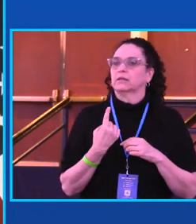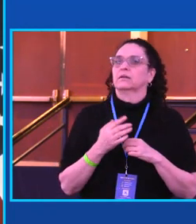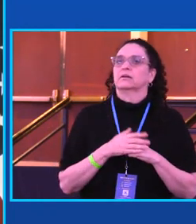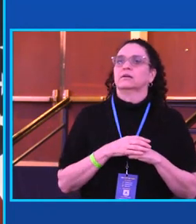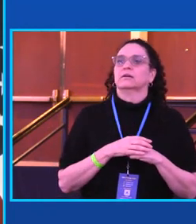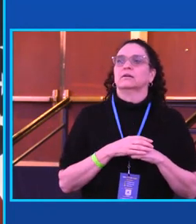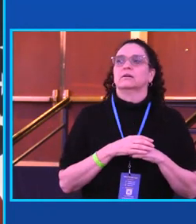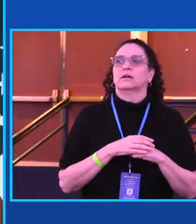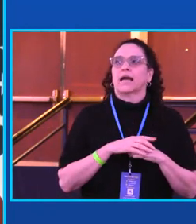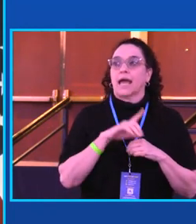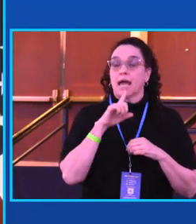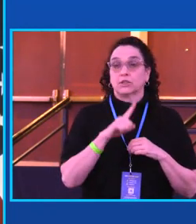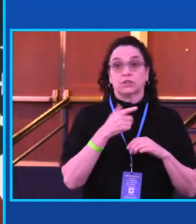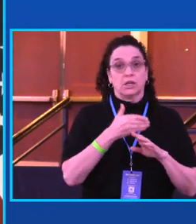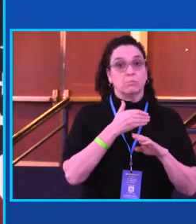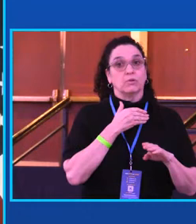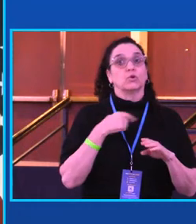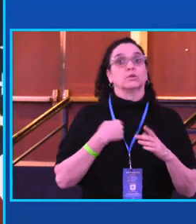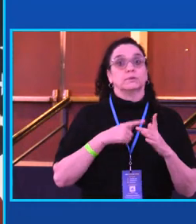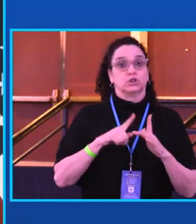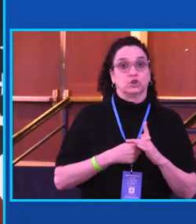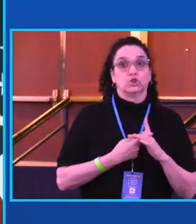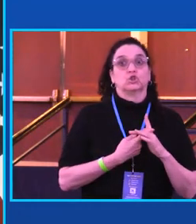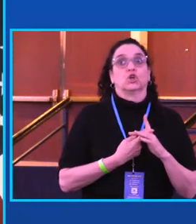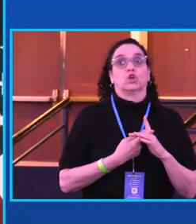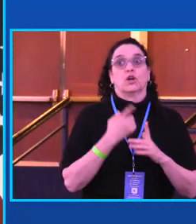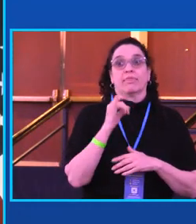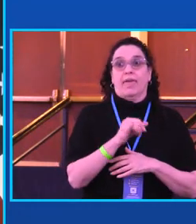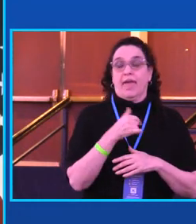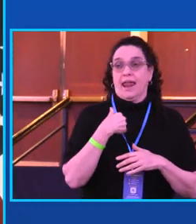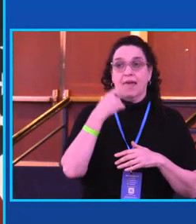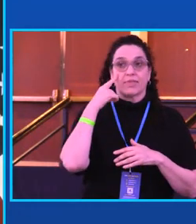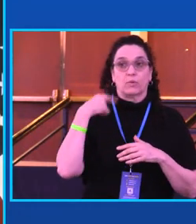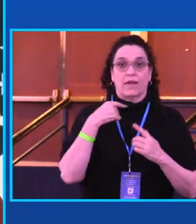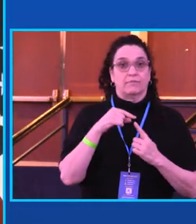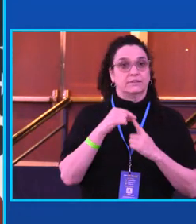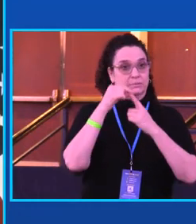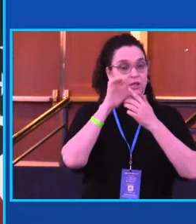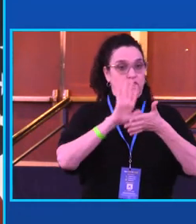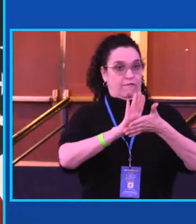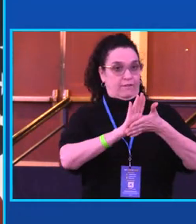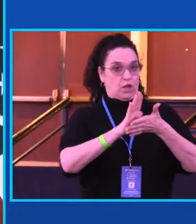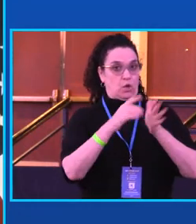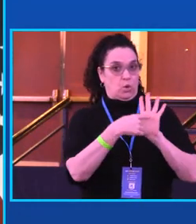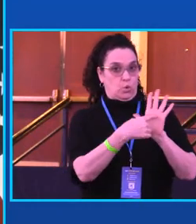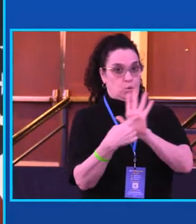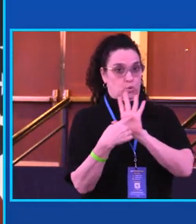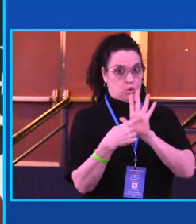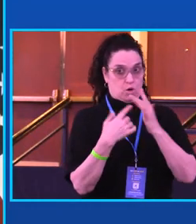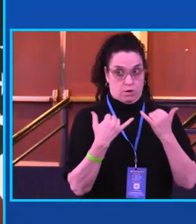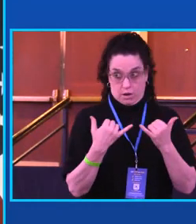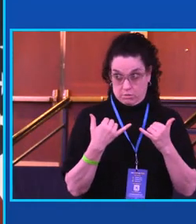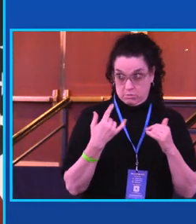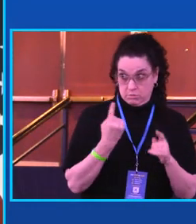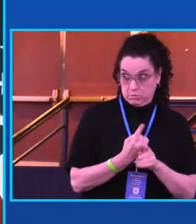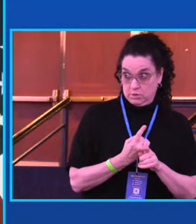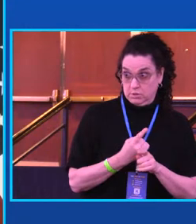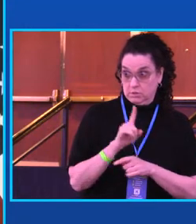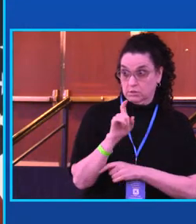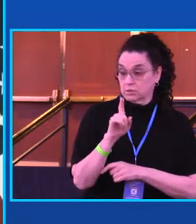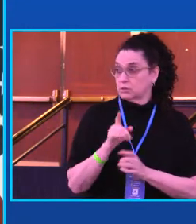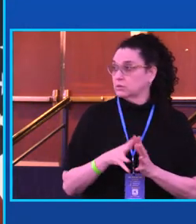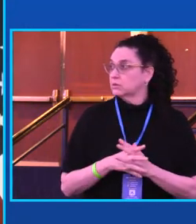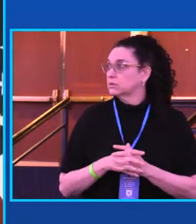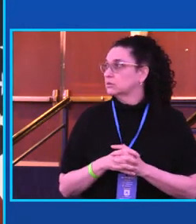Oh, actually, before we get that, I think we have a special video, right?